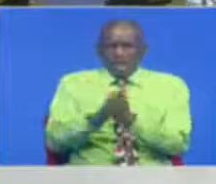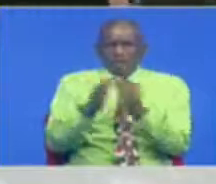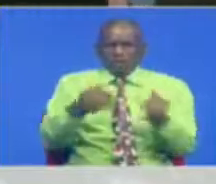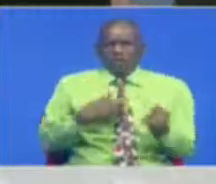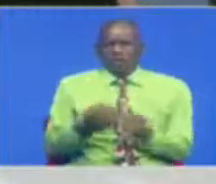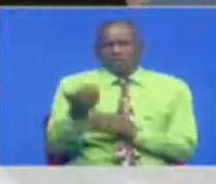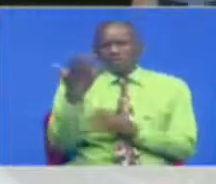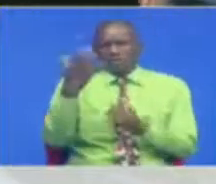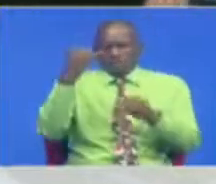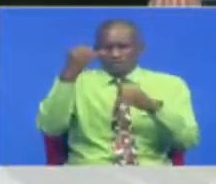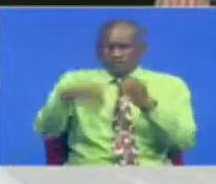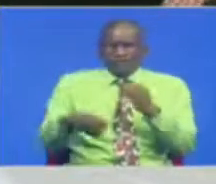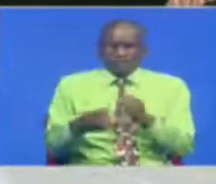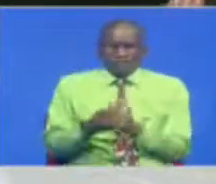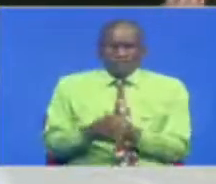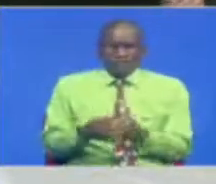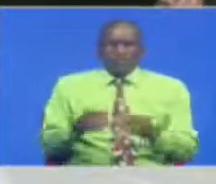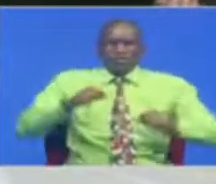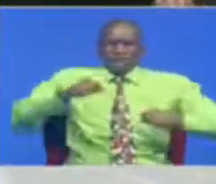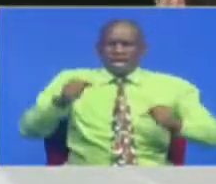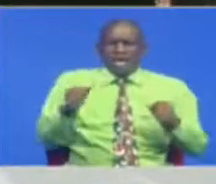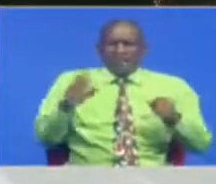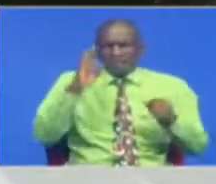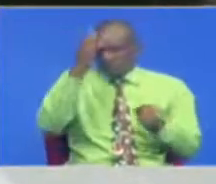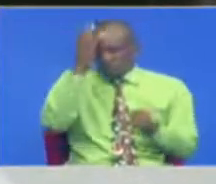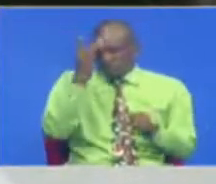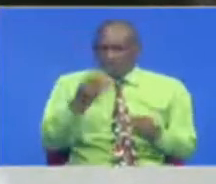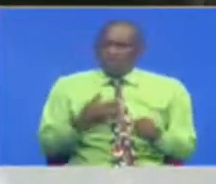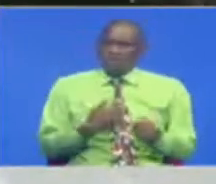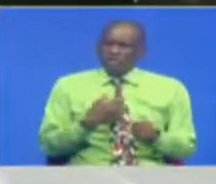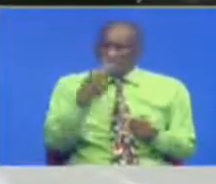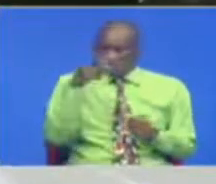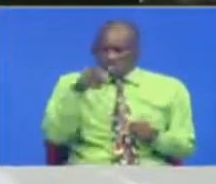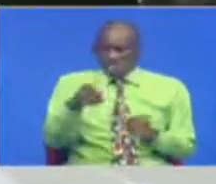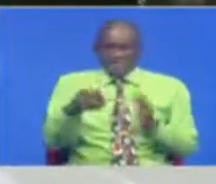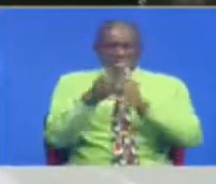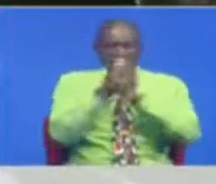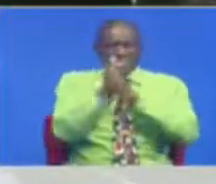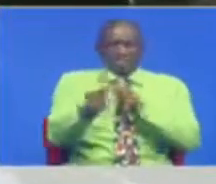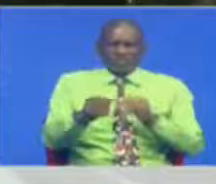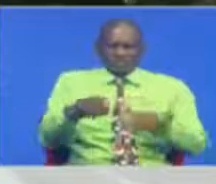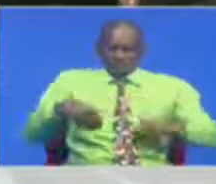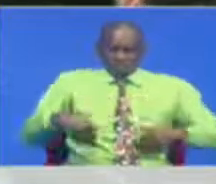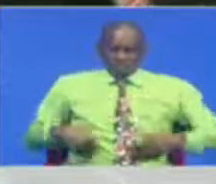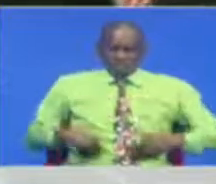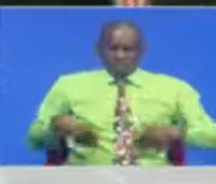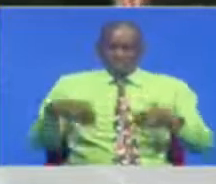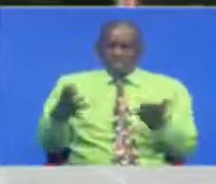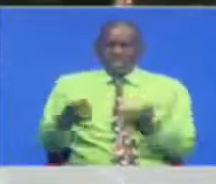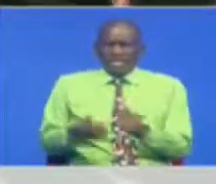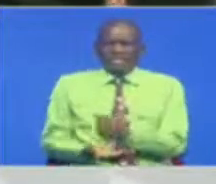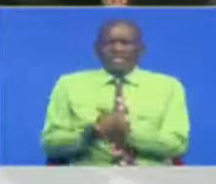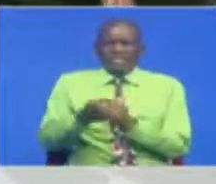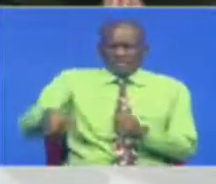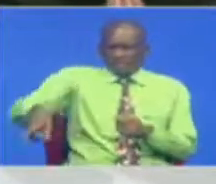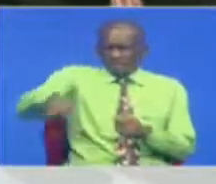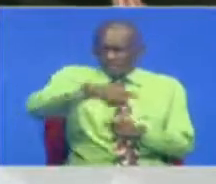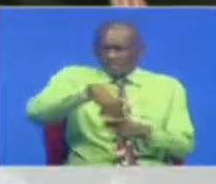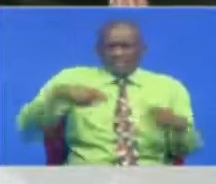finals. Tunafurahia sana sababu tunaona hii mambo talanta ya vijana inatusaidia kwa mambo